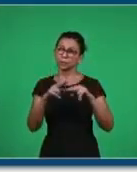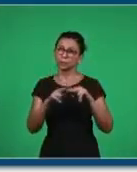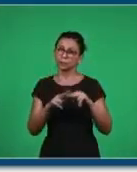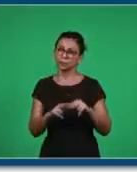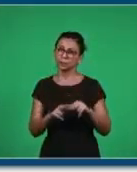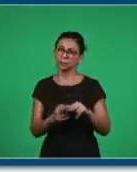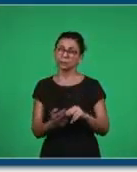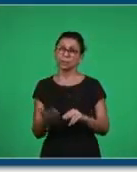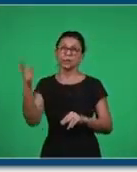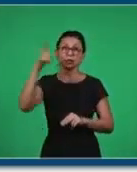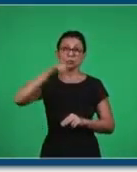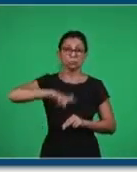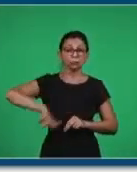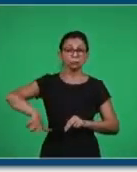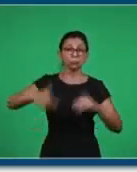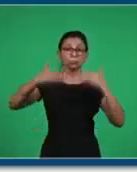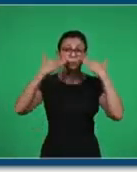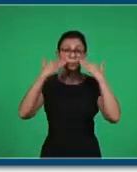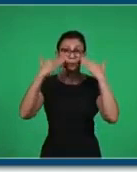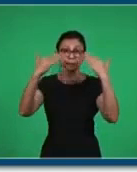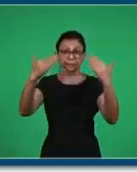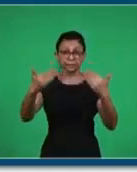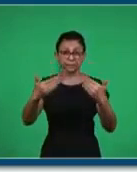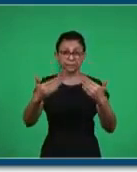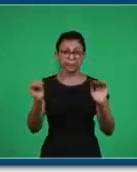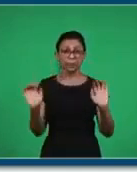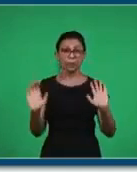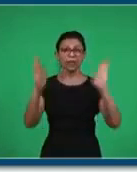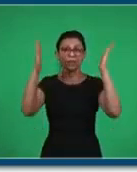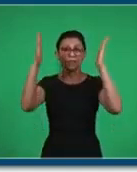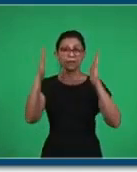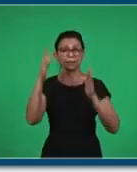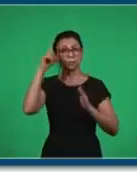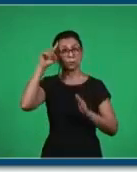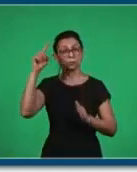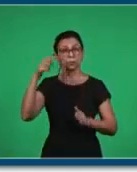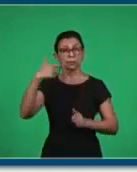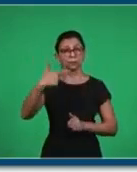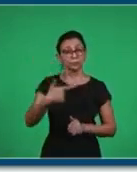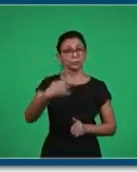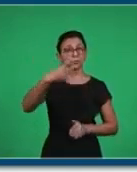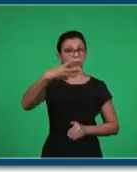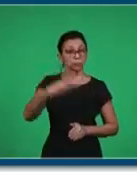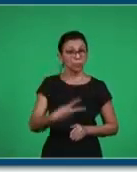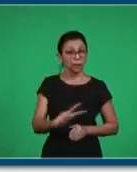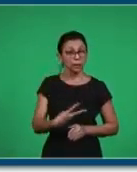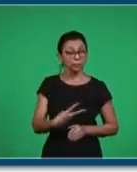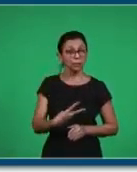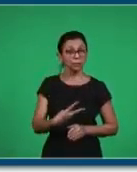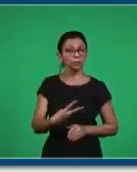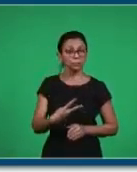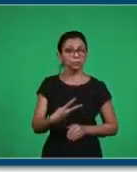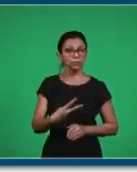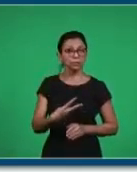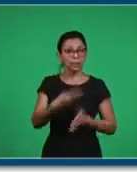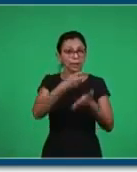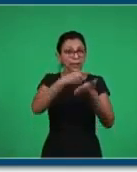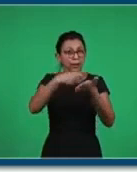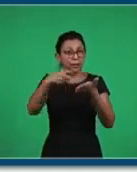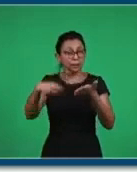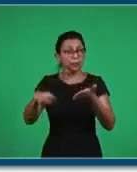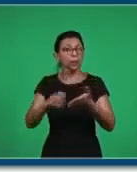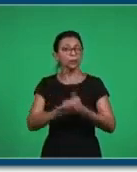shout on the 4th. Write it down. If you have great zeal for the kingdom of the Lord, now write this